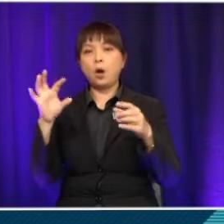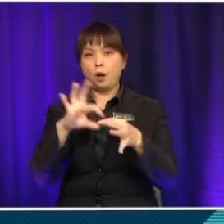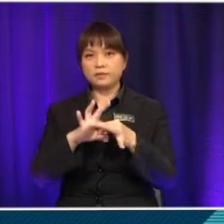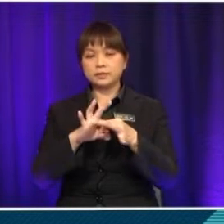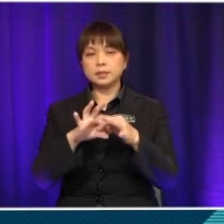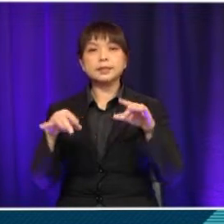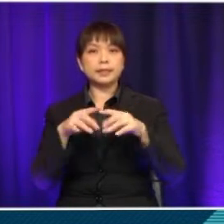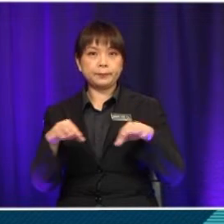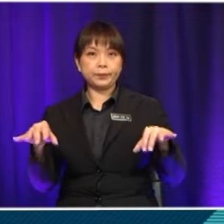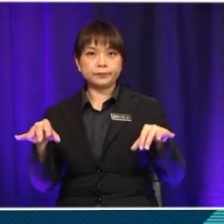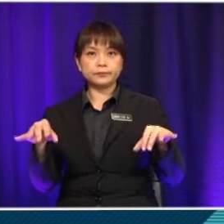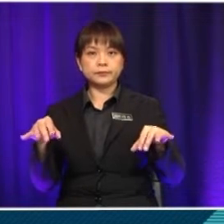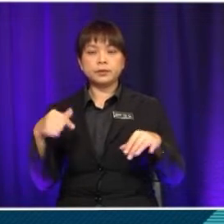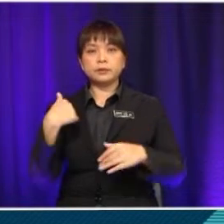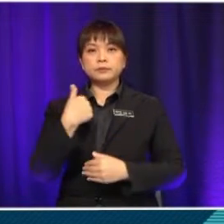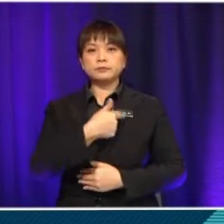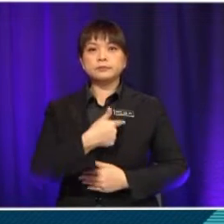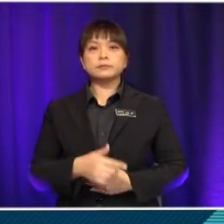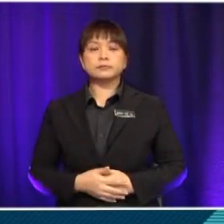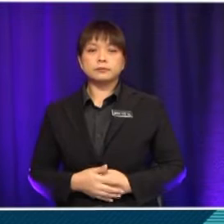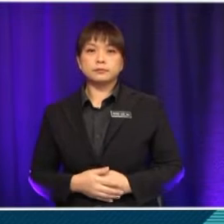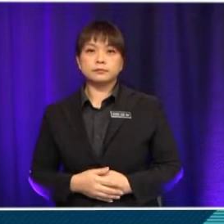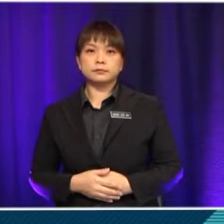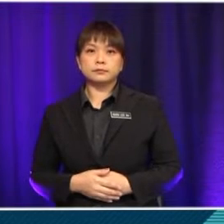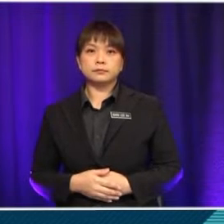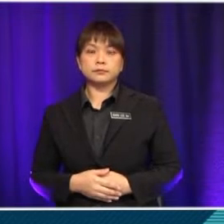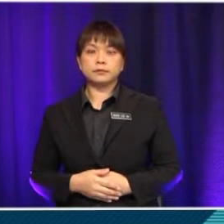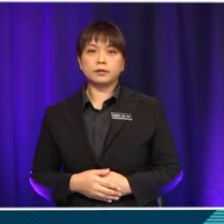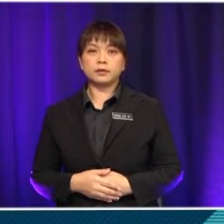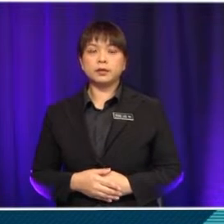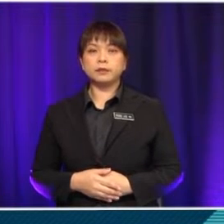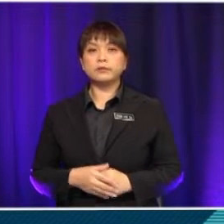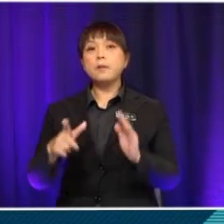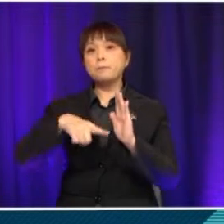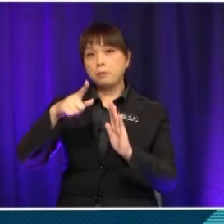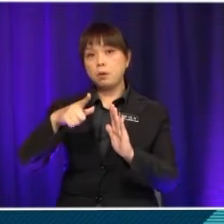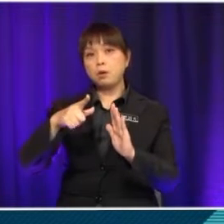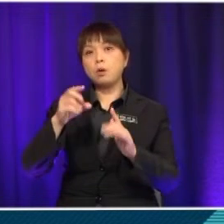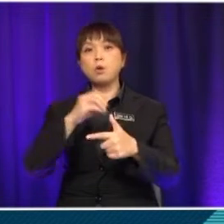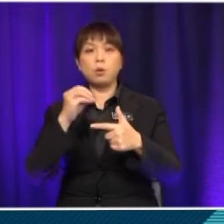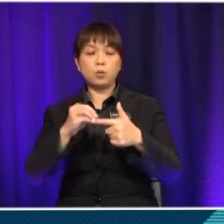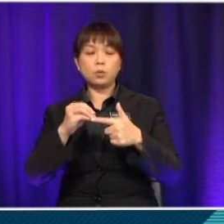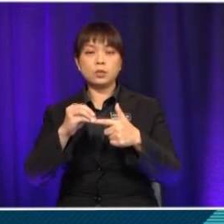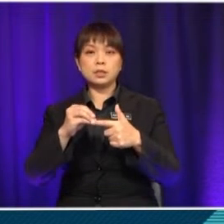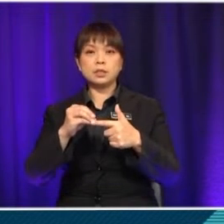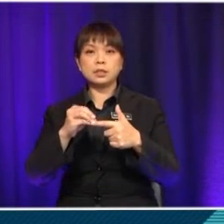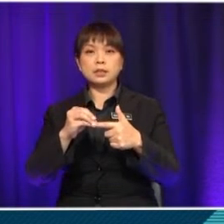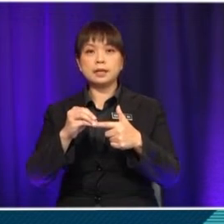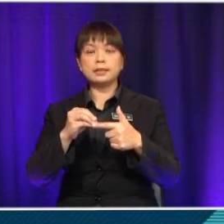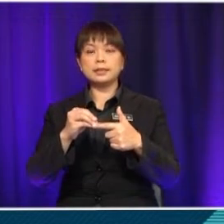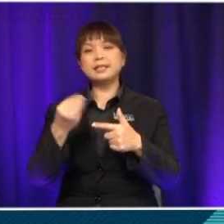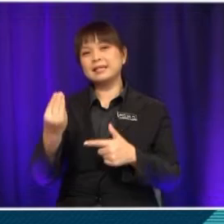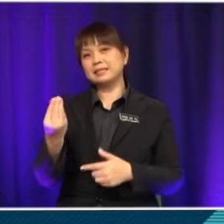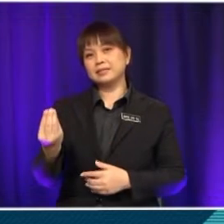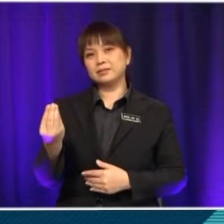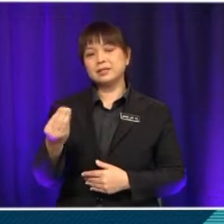have more or fewer cables. We have the cables at the back there, or when you need to charge your laptop, you need the cables, right? You need the